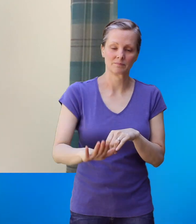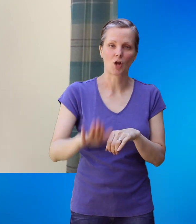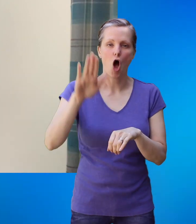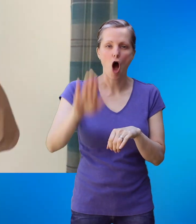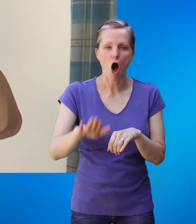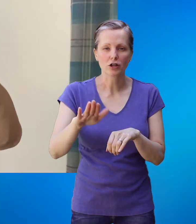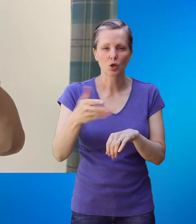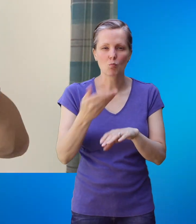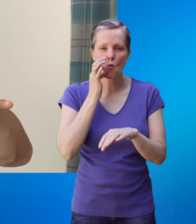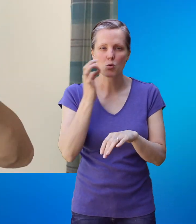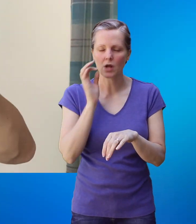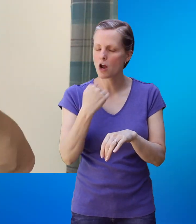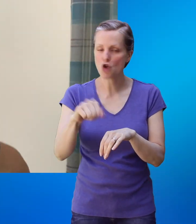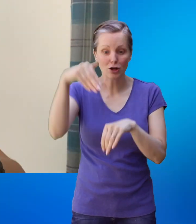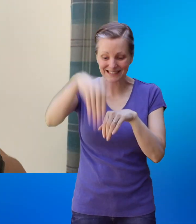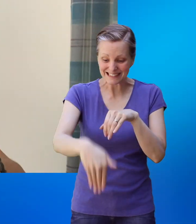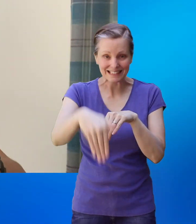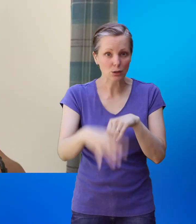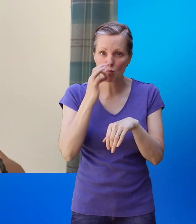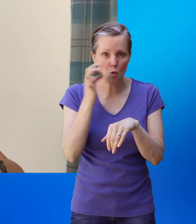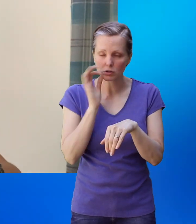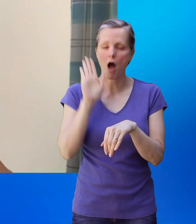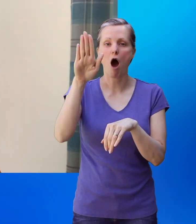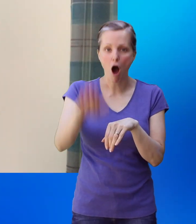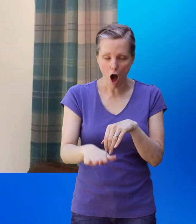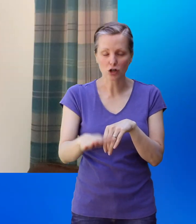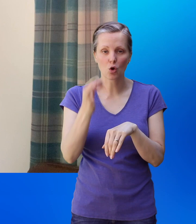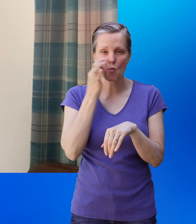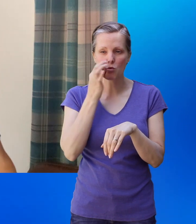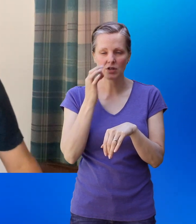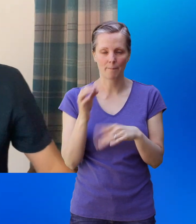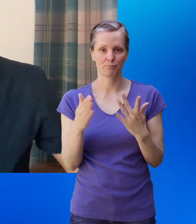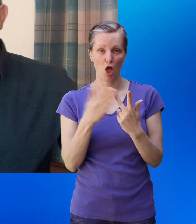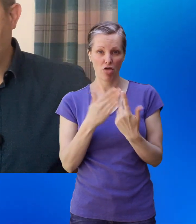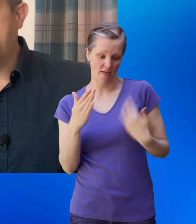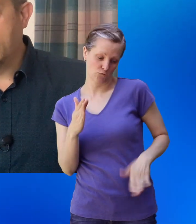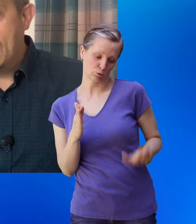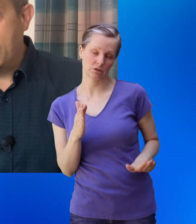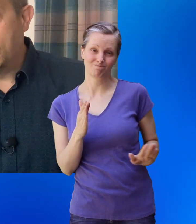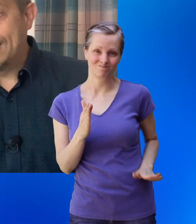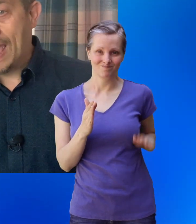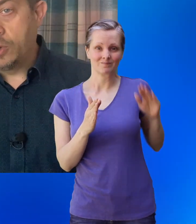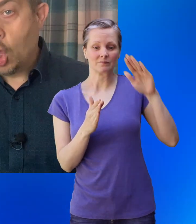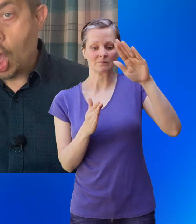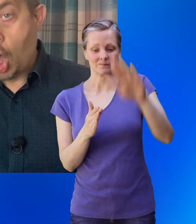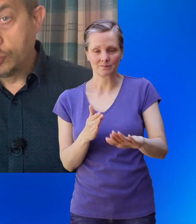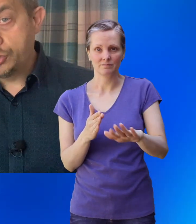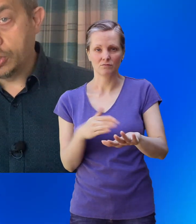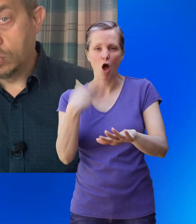down onto, not into, but onto the water. He picked up his other foot. He put it